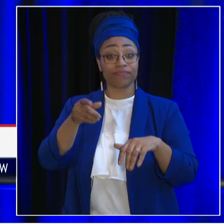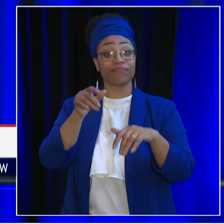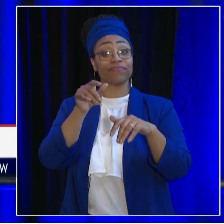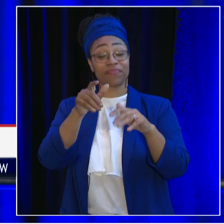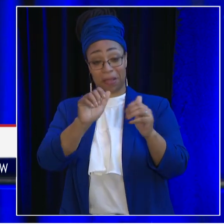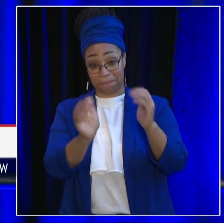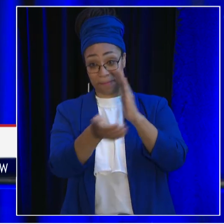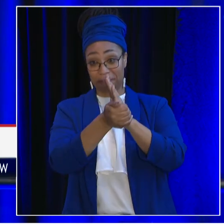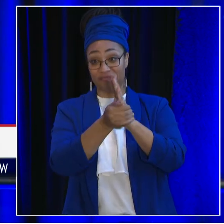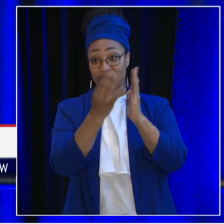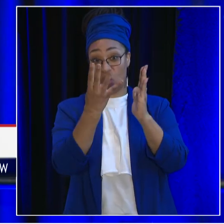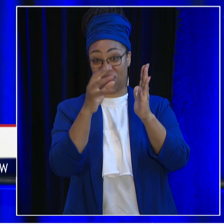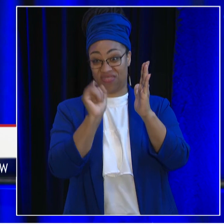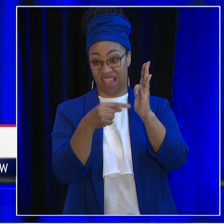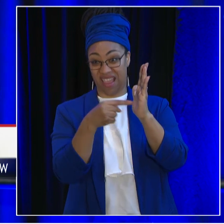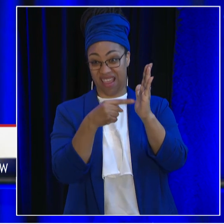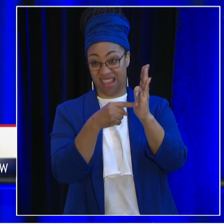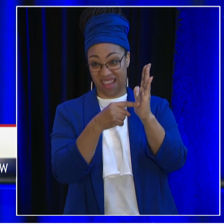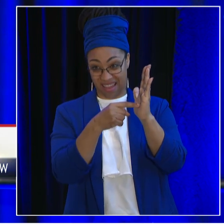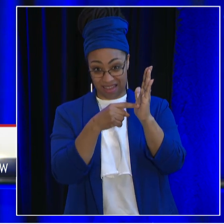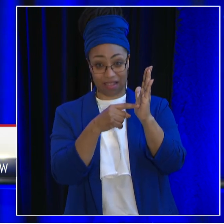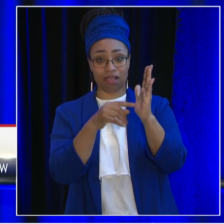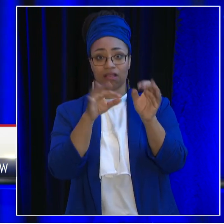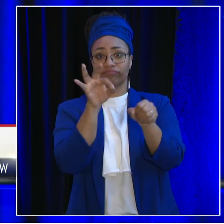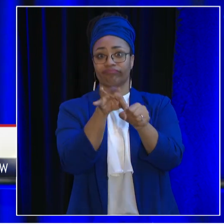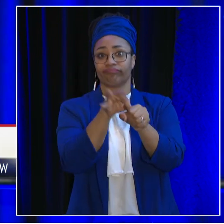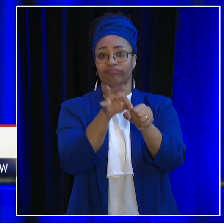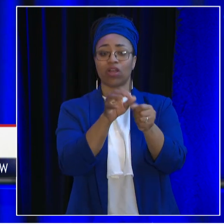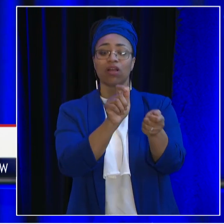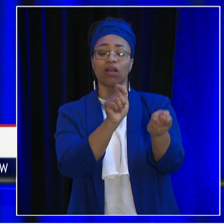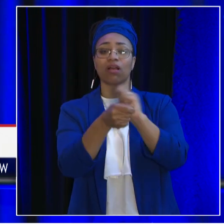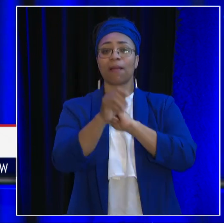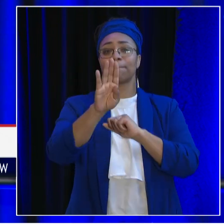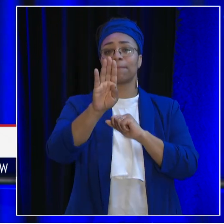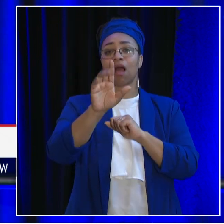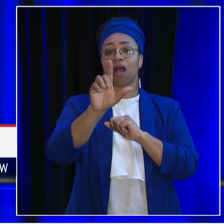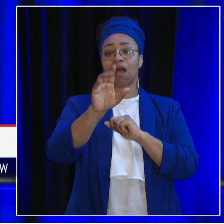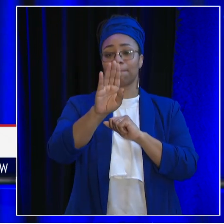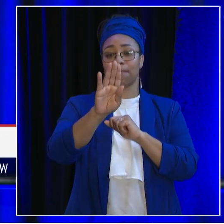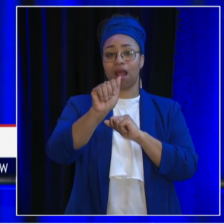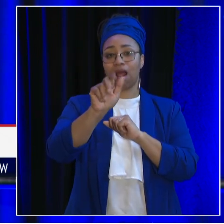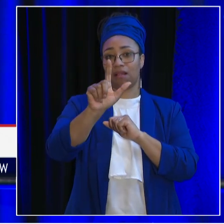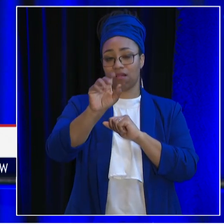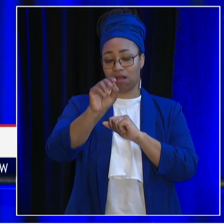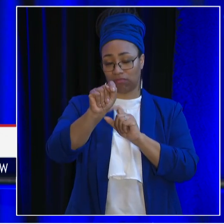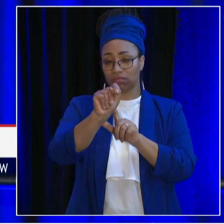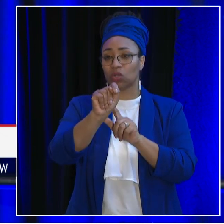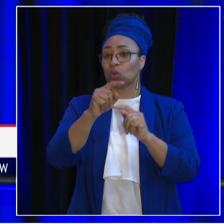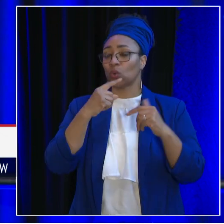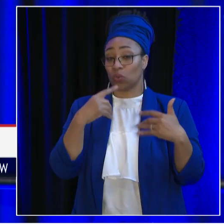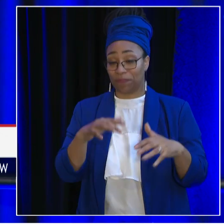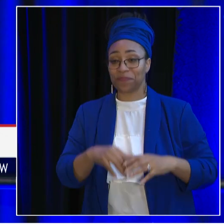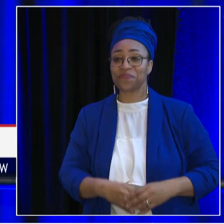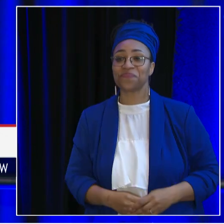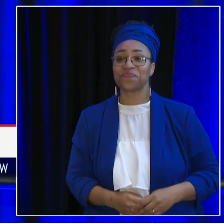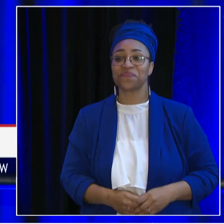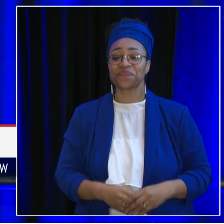ballot referendum to give people with previous felonies the right to vote. Yes, and we passed that.